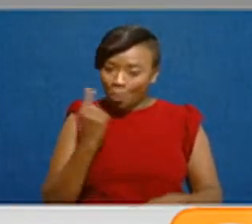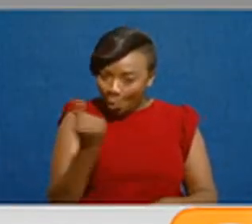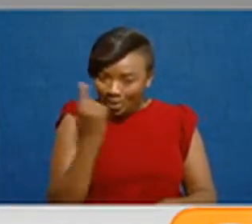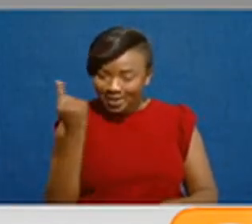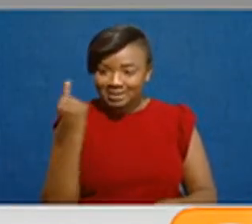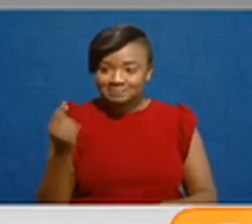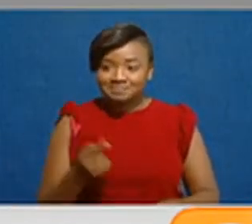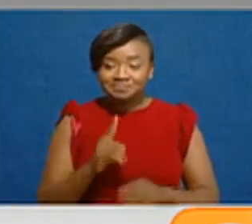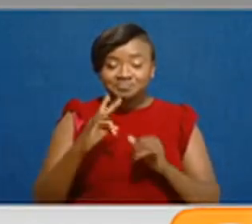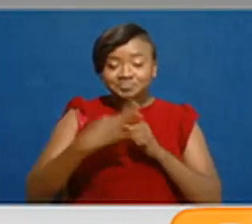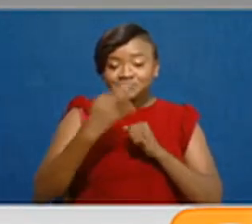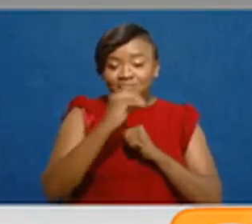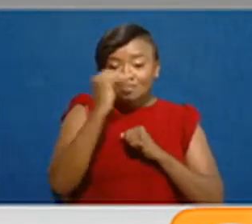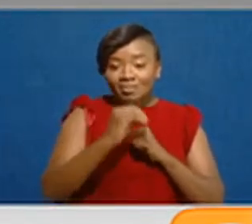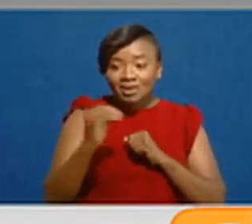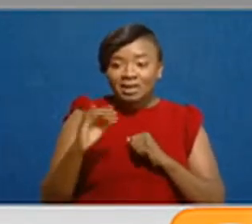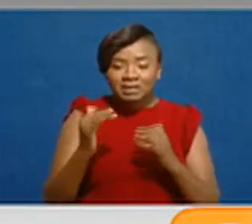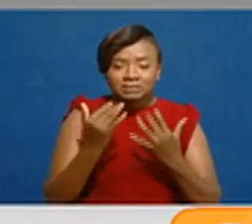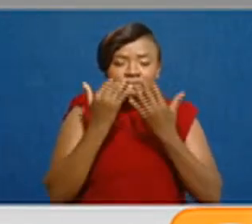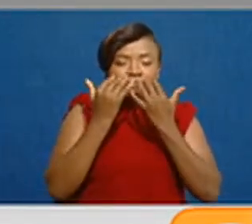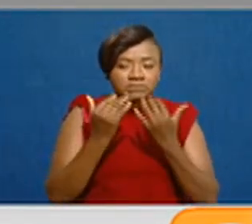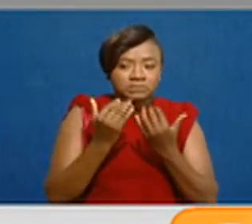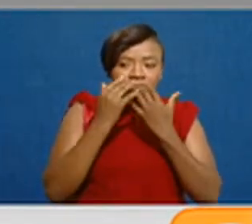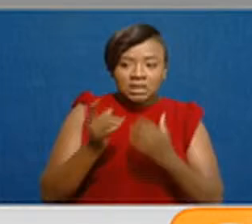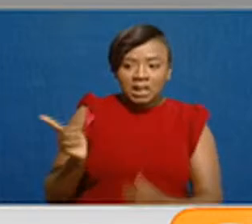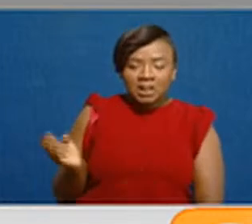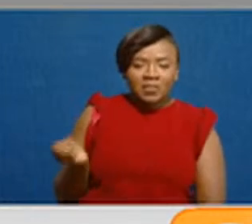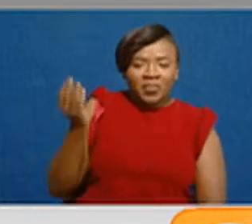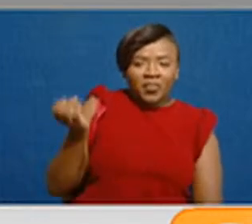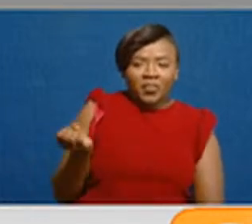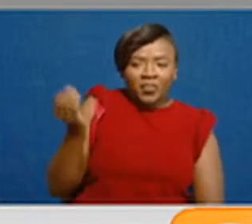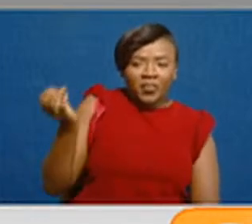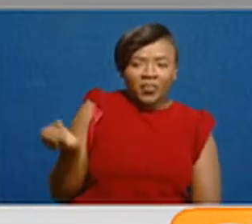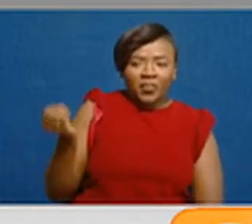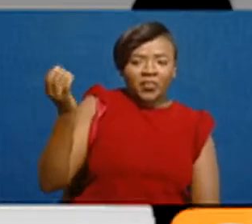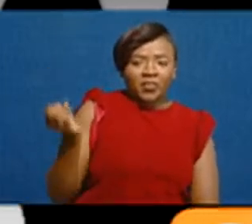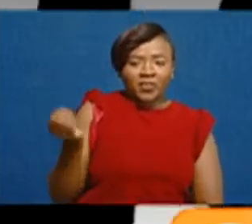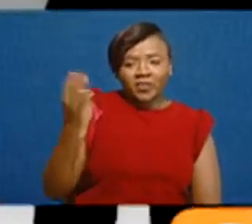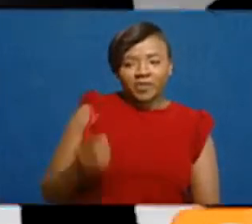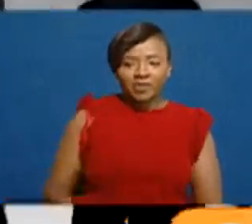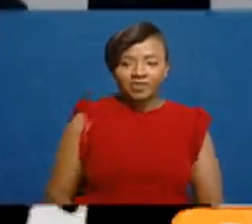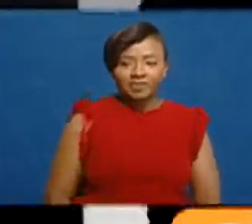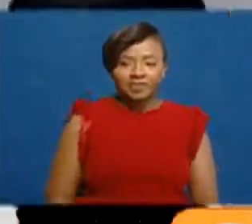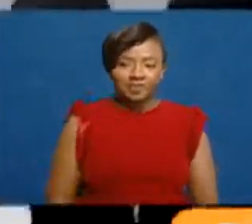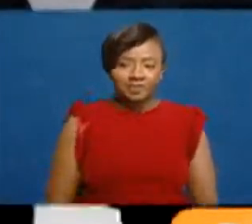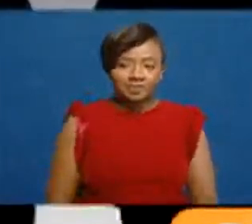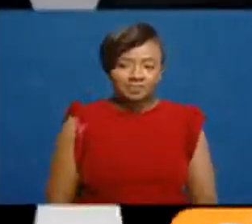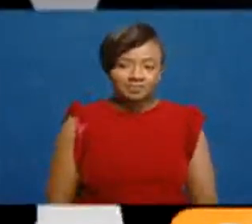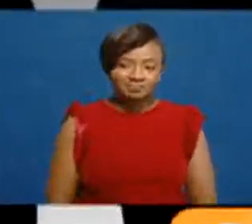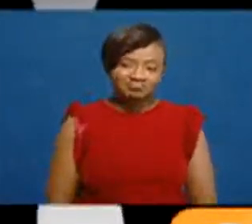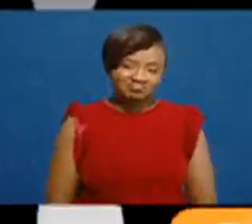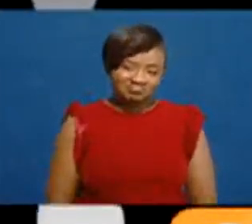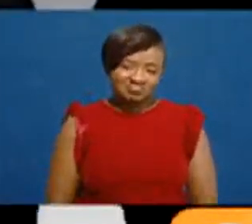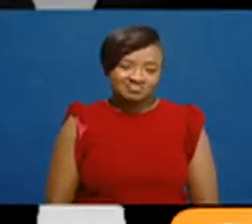more than 80% are exposed to the fumes emitted by the diesel engines that ferry them to and from work.